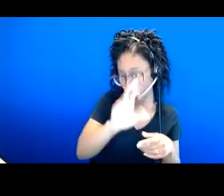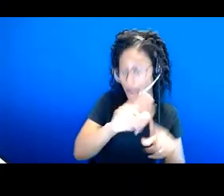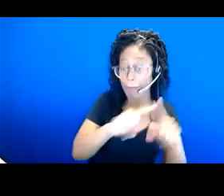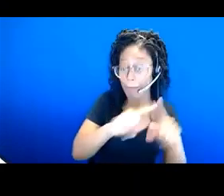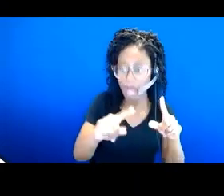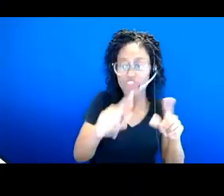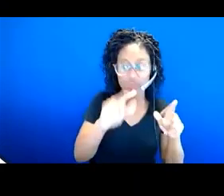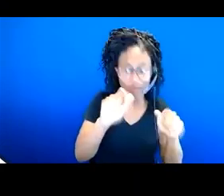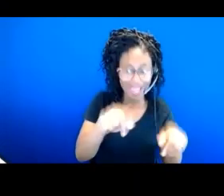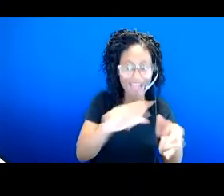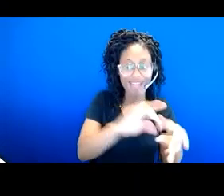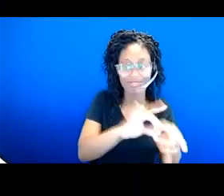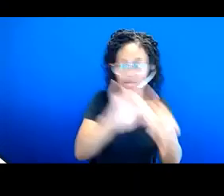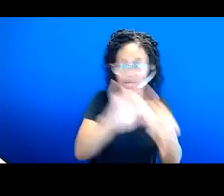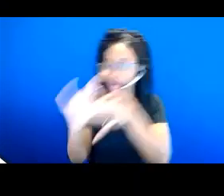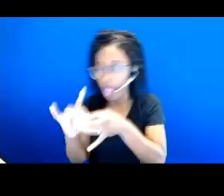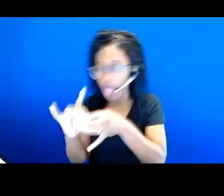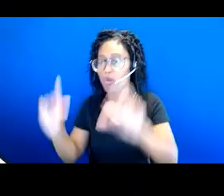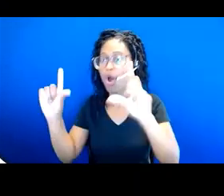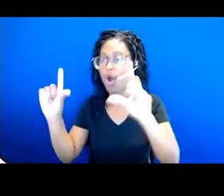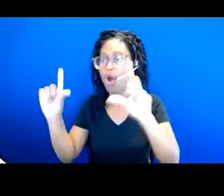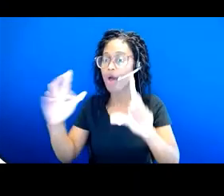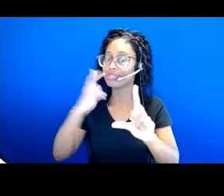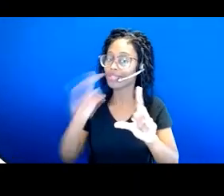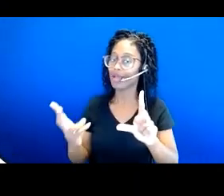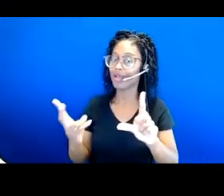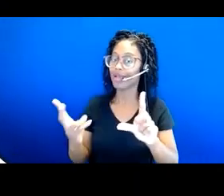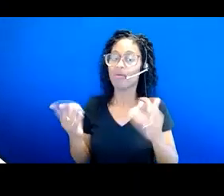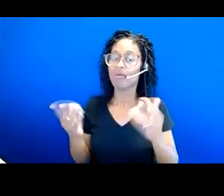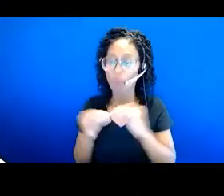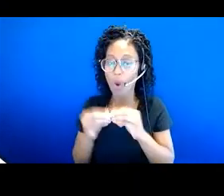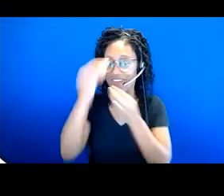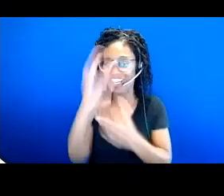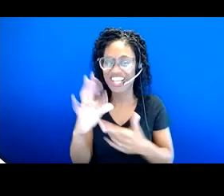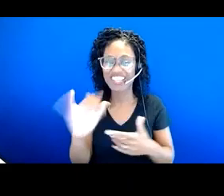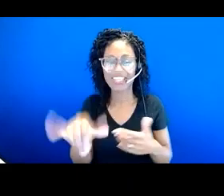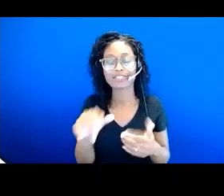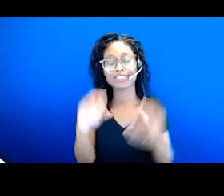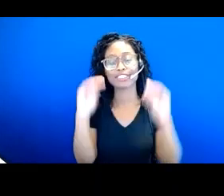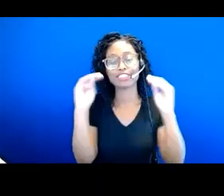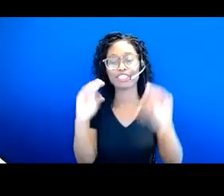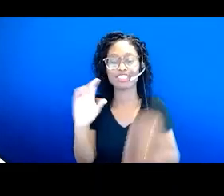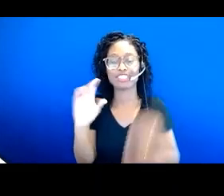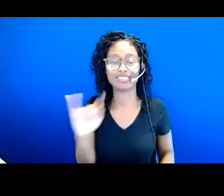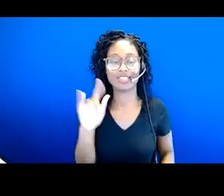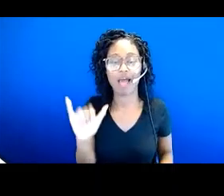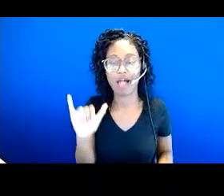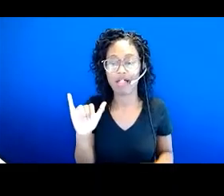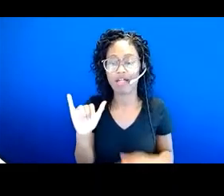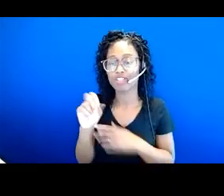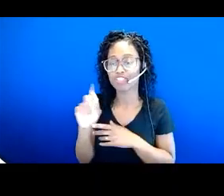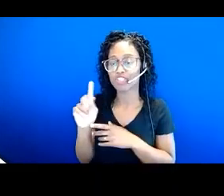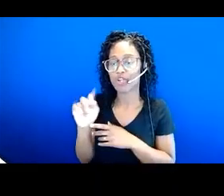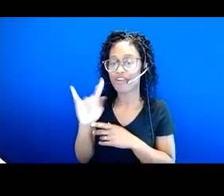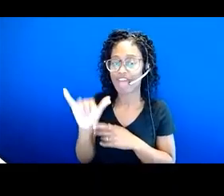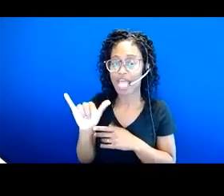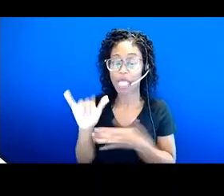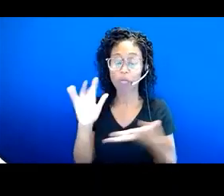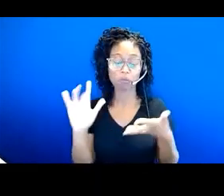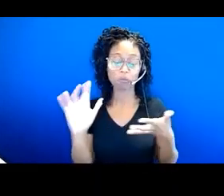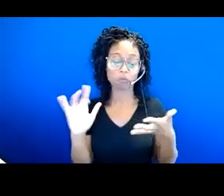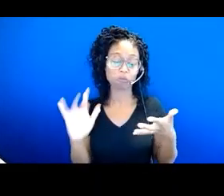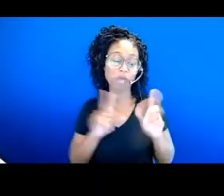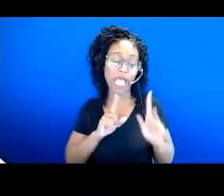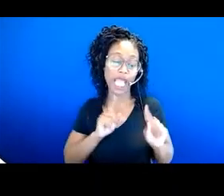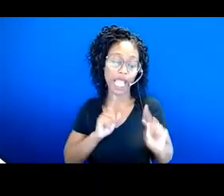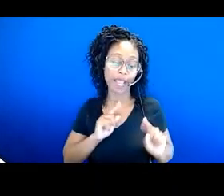iPoster. And this is a teaching style survey. where you go in and you answer